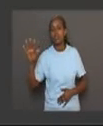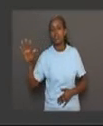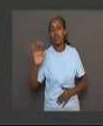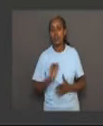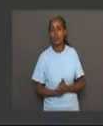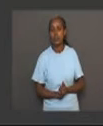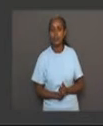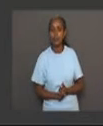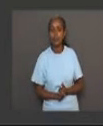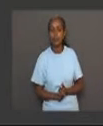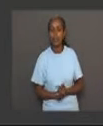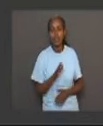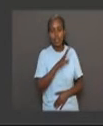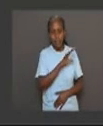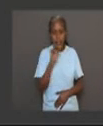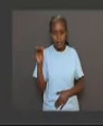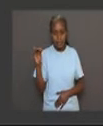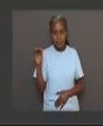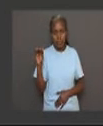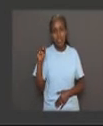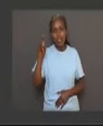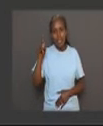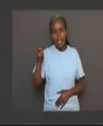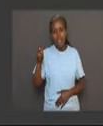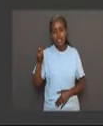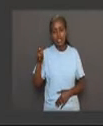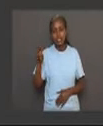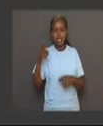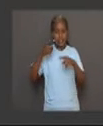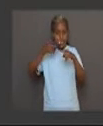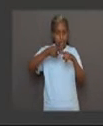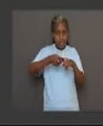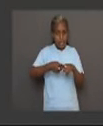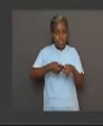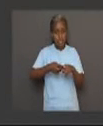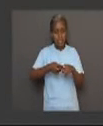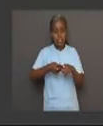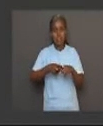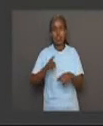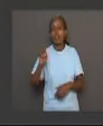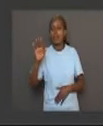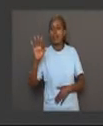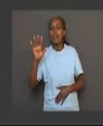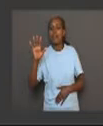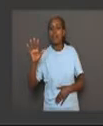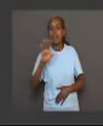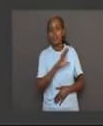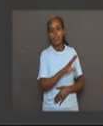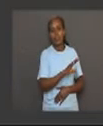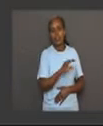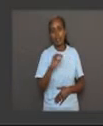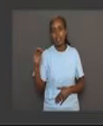25, and that x intersects at 5